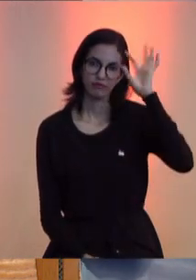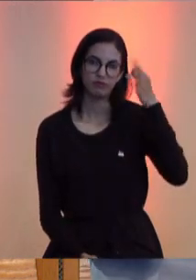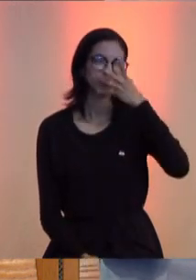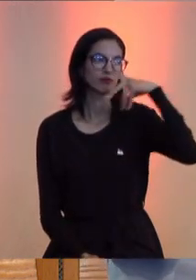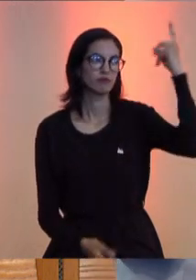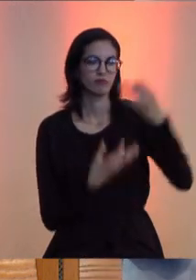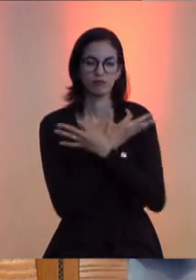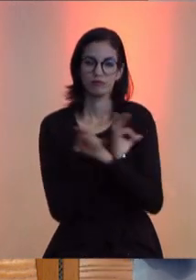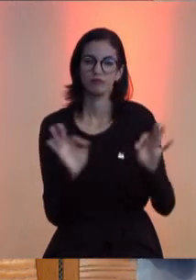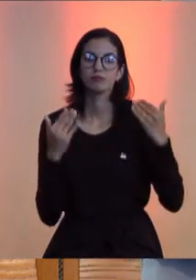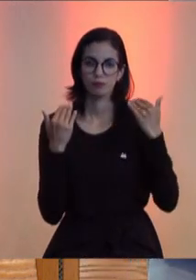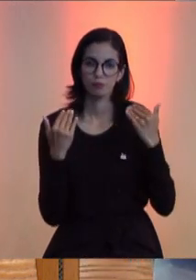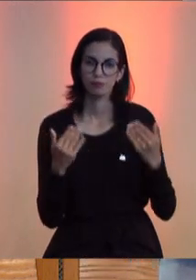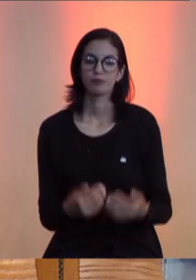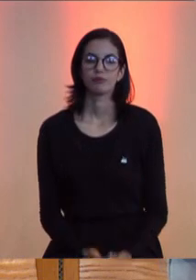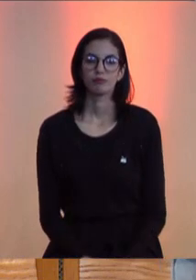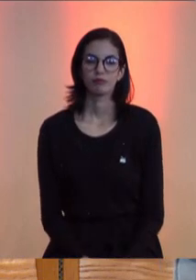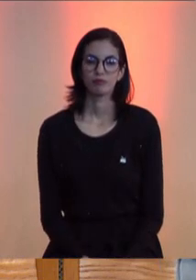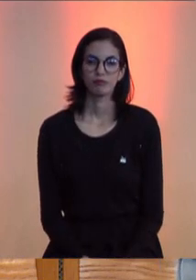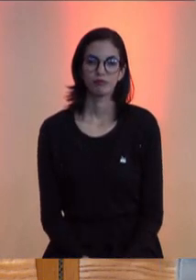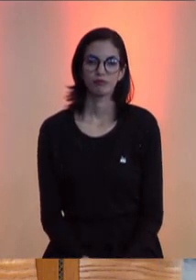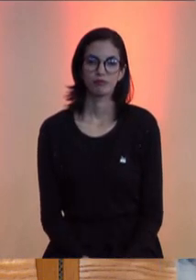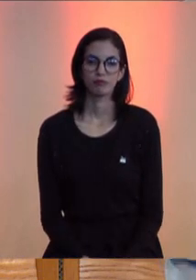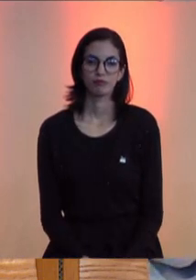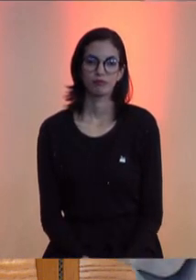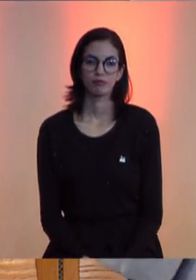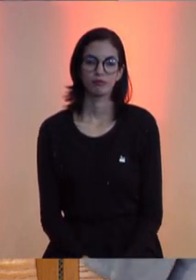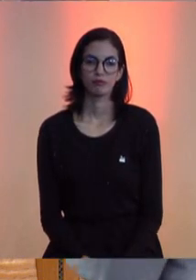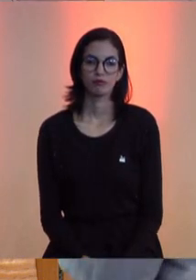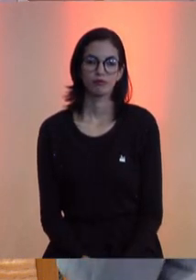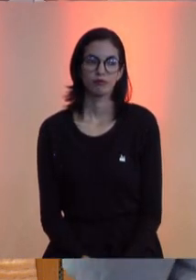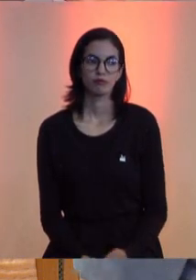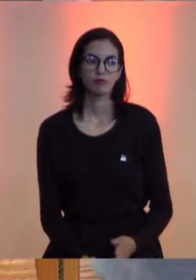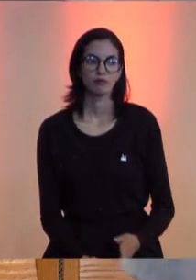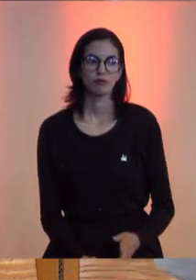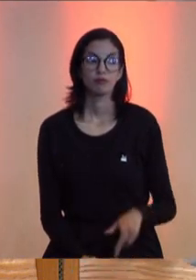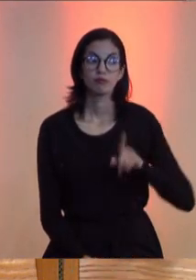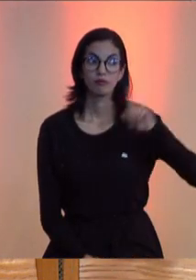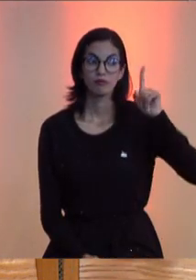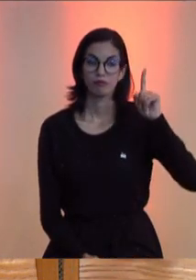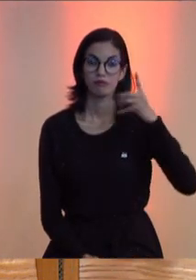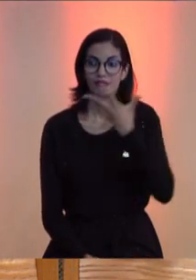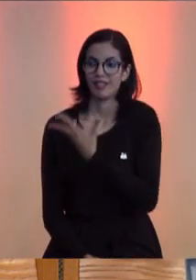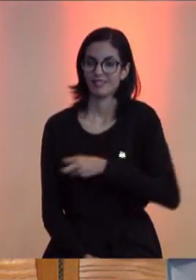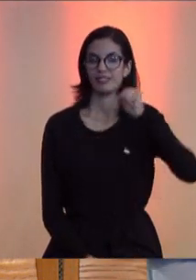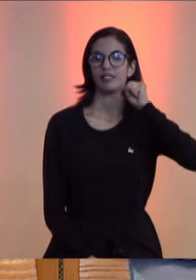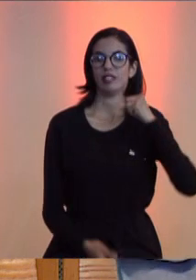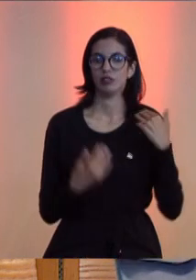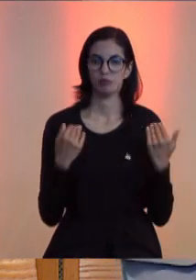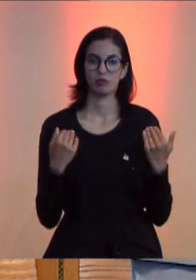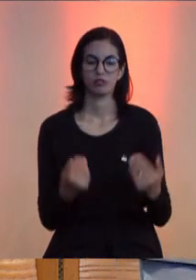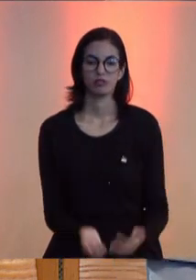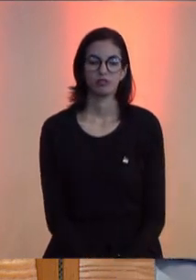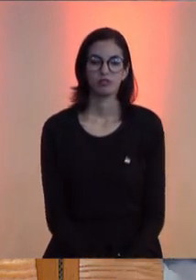We know our God can rescue us. Sabemos que nuestro Dios puede rescatarnos. But if he